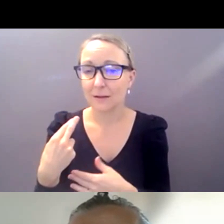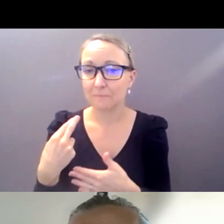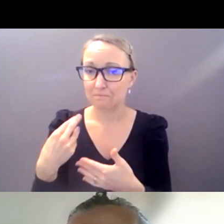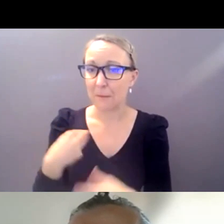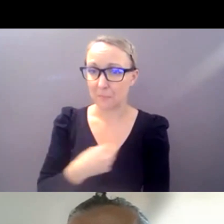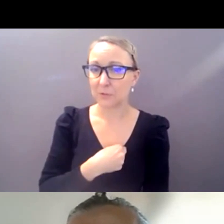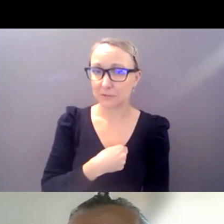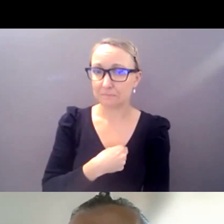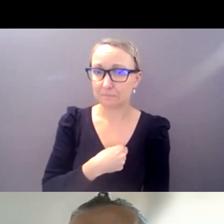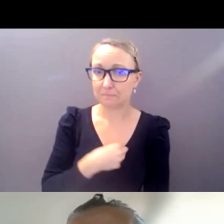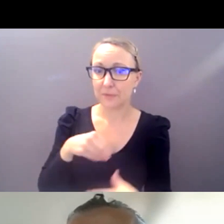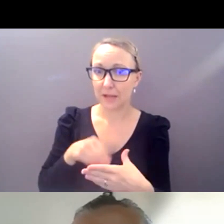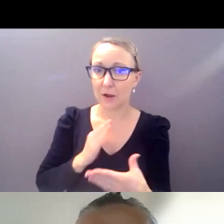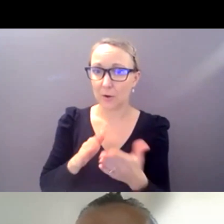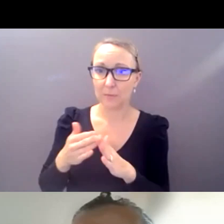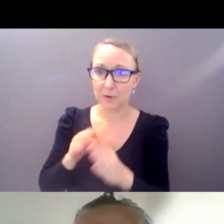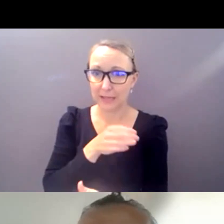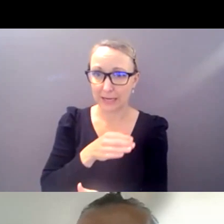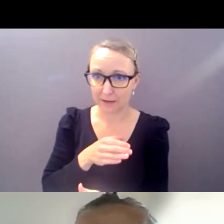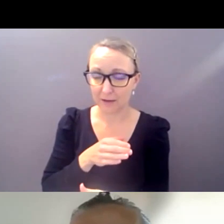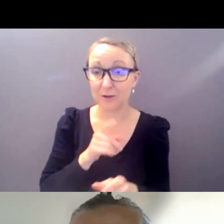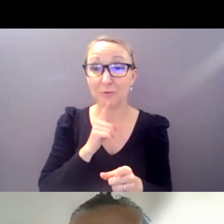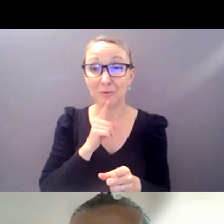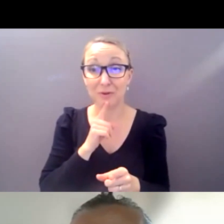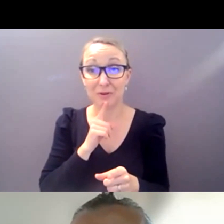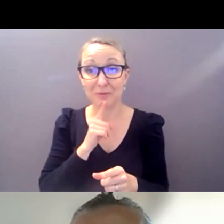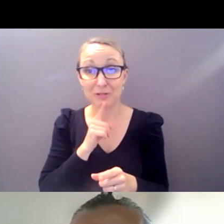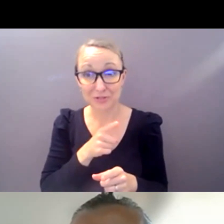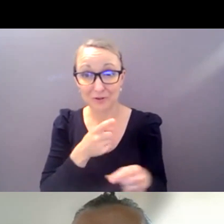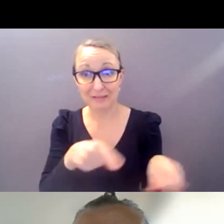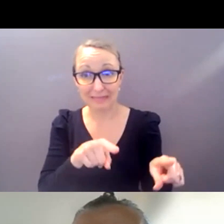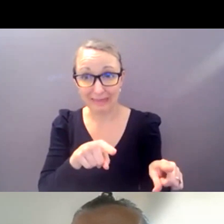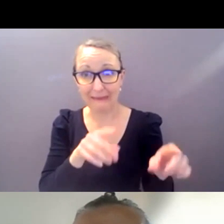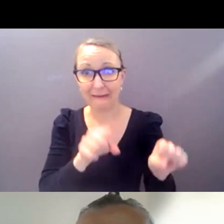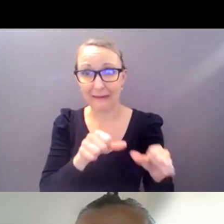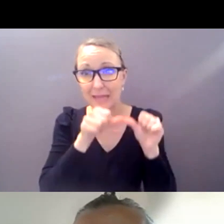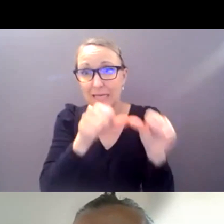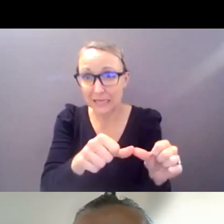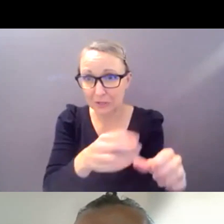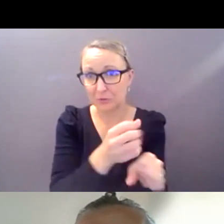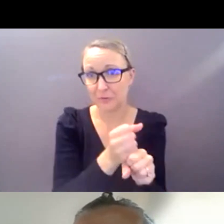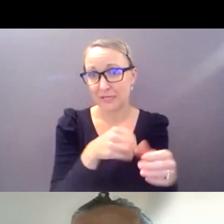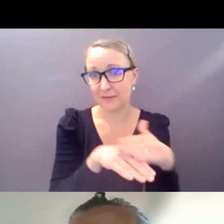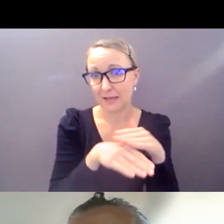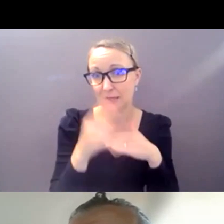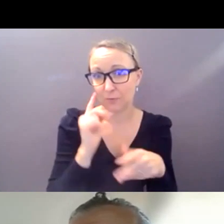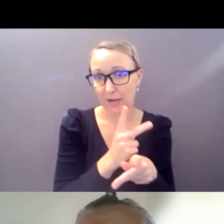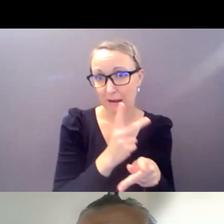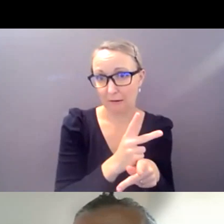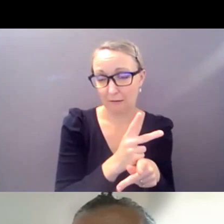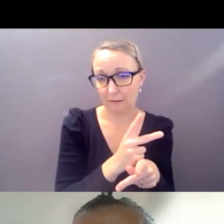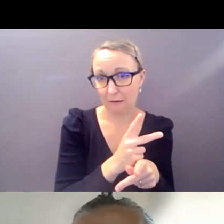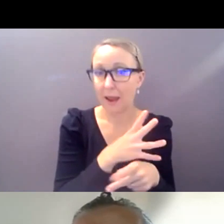members of Marin Community Clinic, ensuring that they continue to receive access to care throughout their journey and ensure that